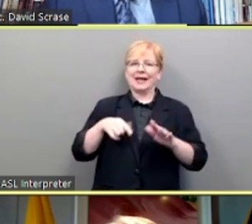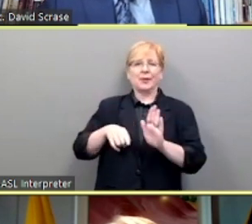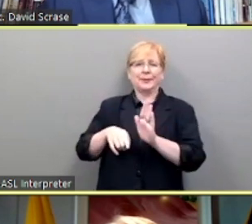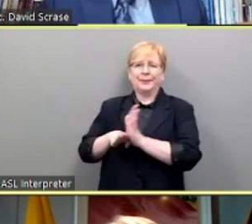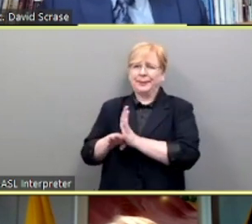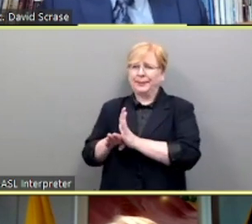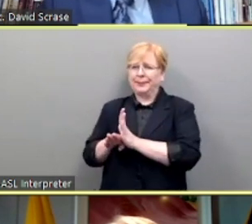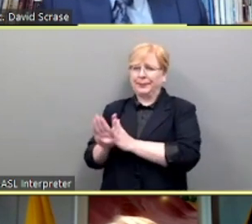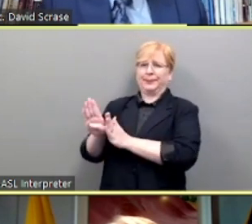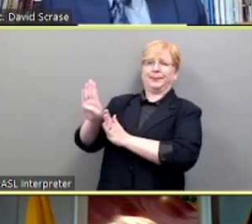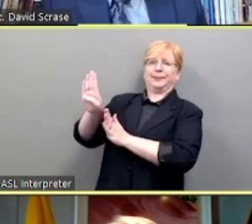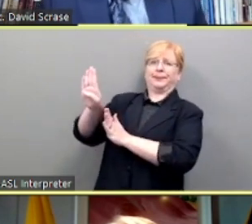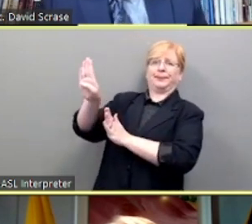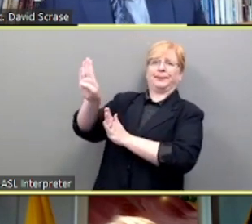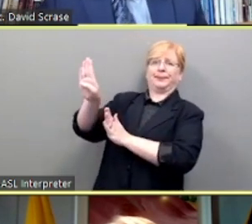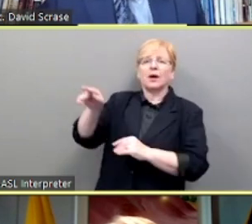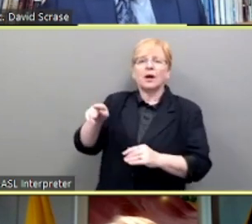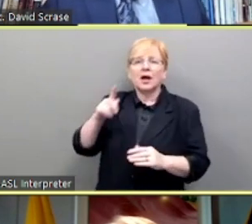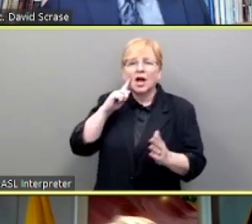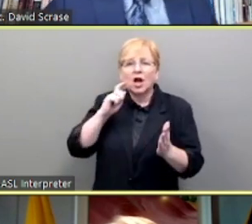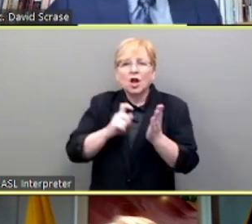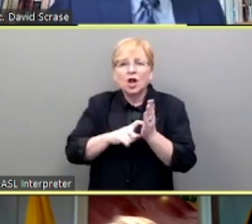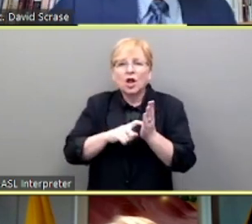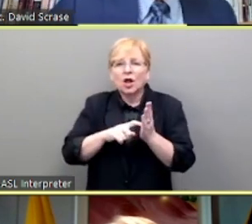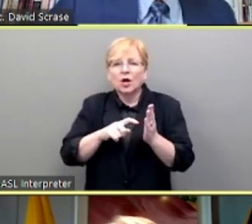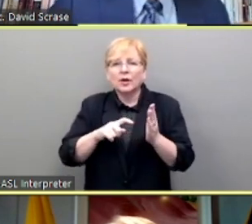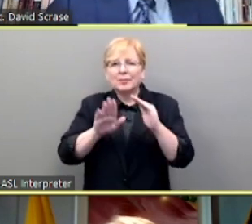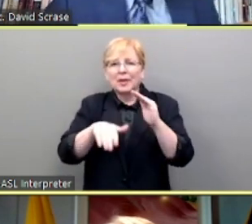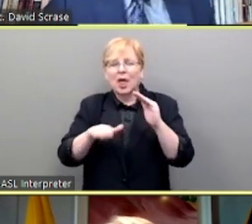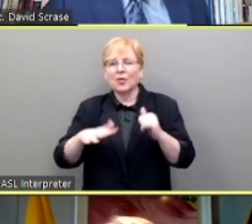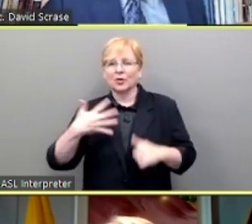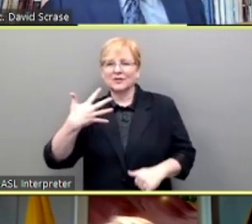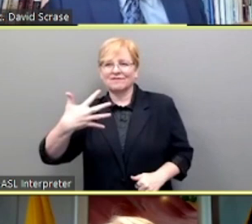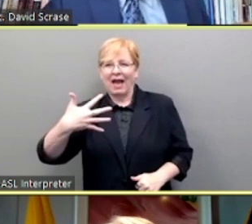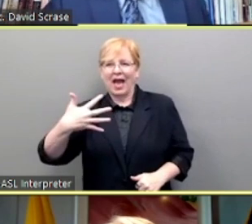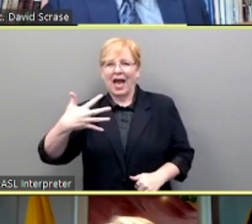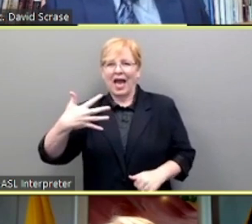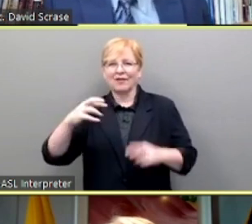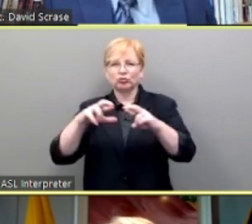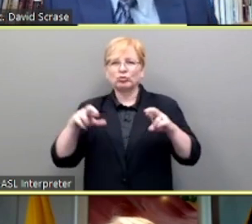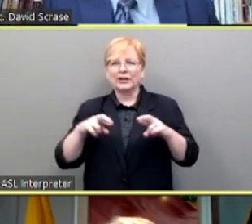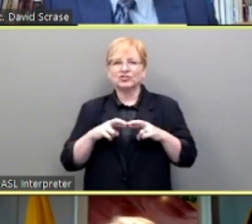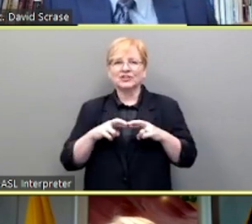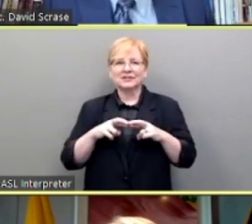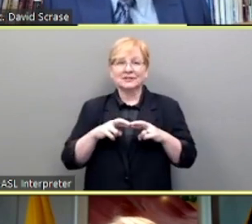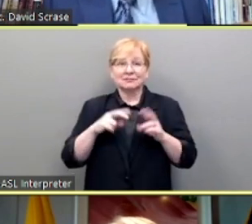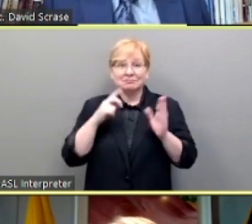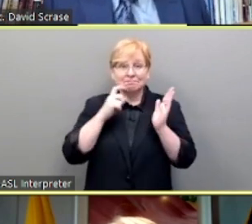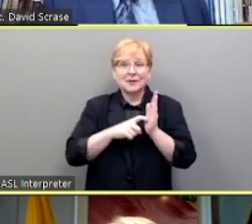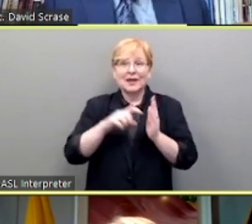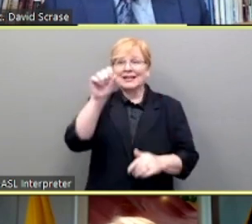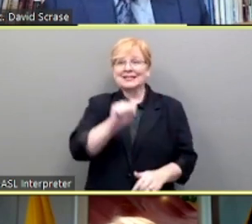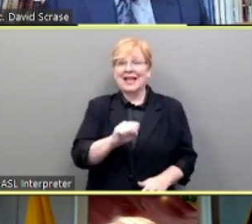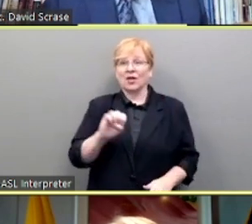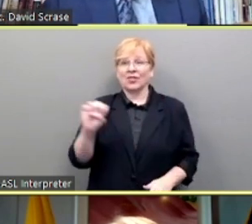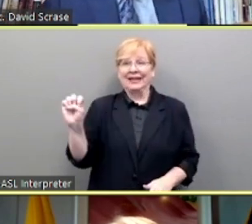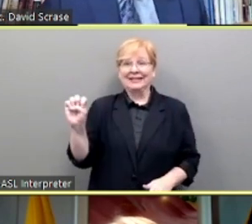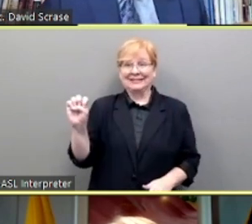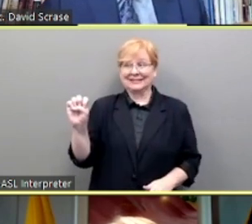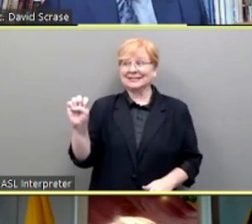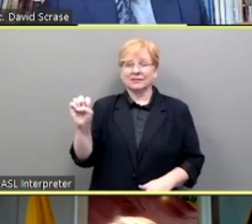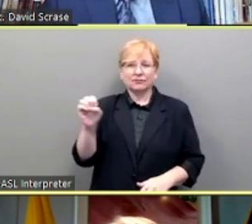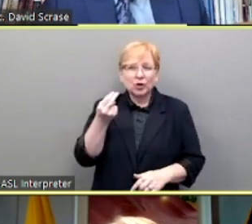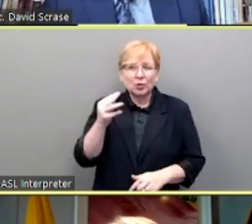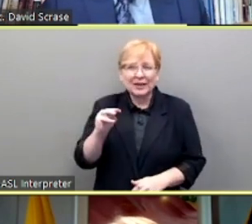you look below, there are 5 other regions. And what you can see distinctly now is the southeastern part of New Mexico